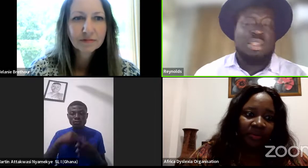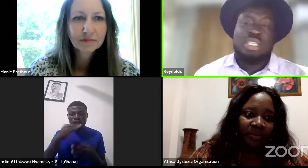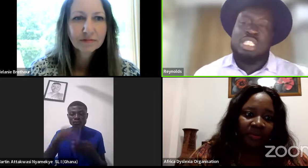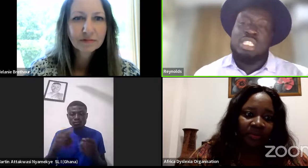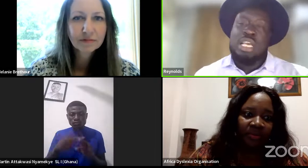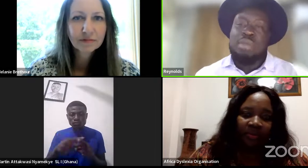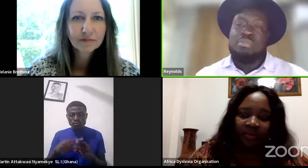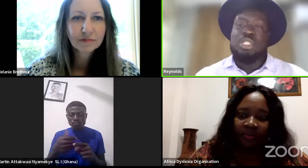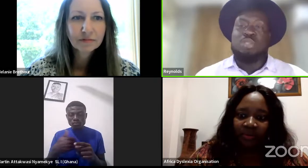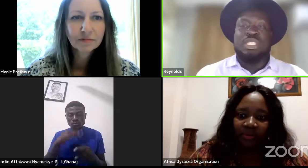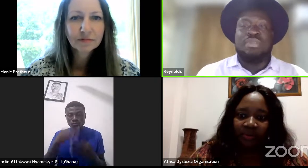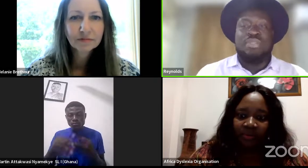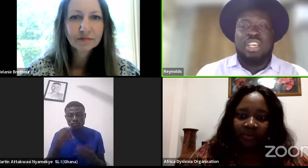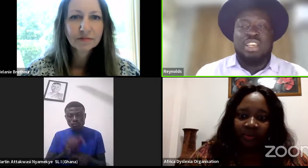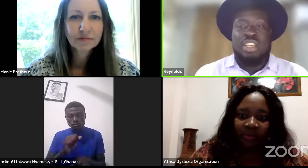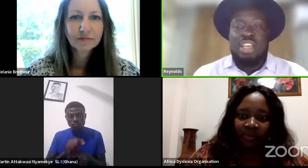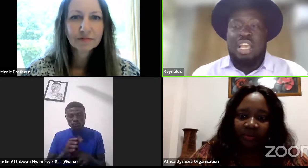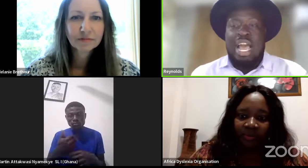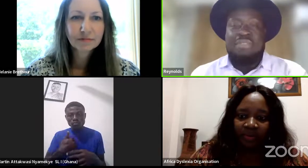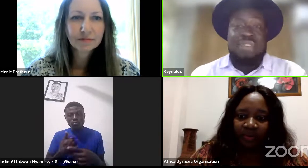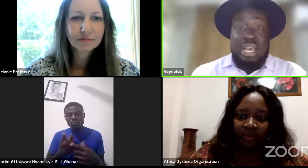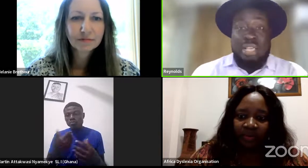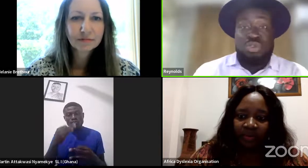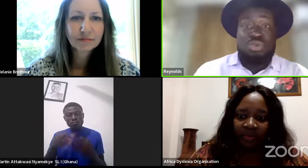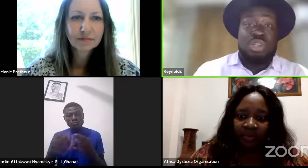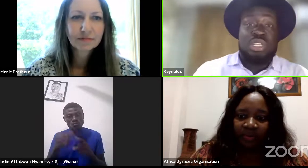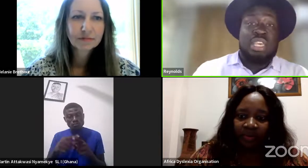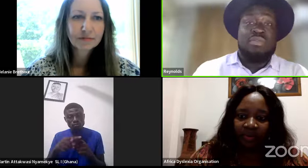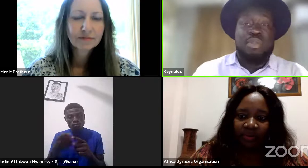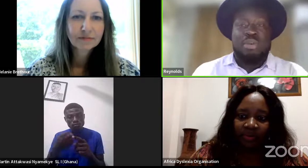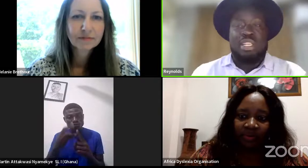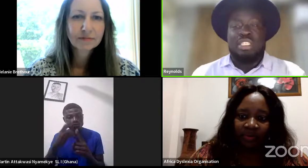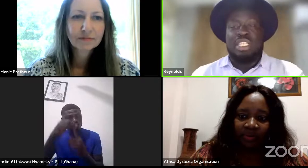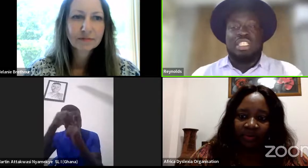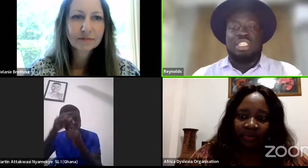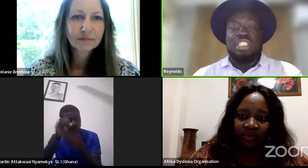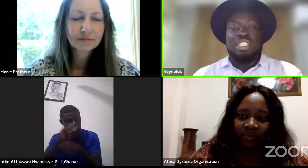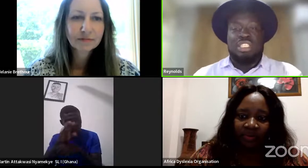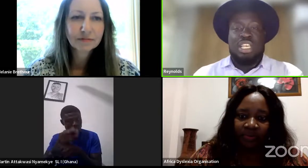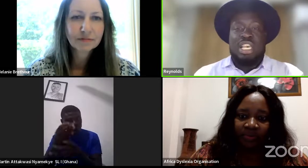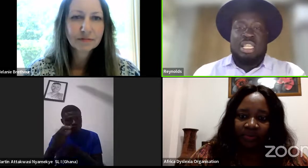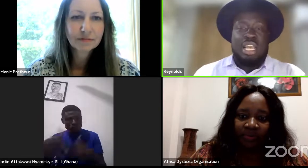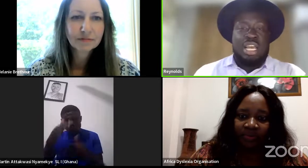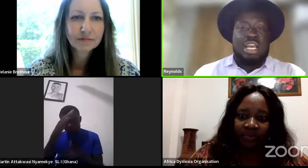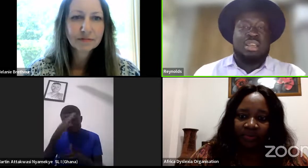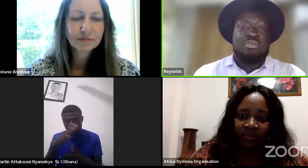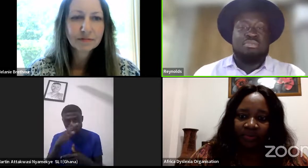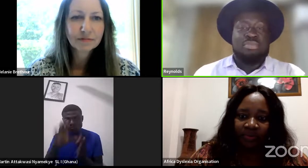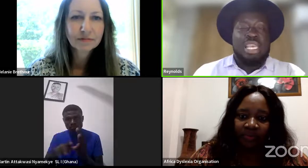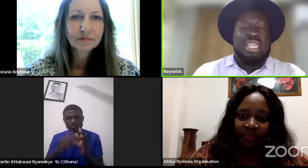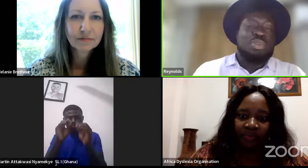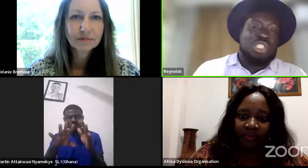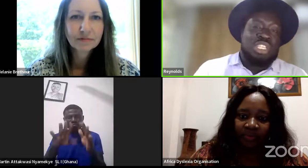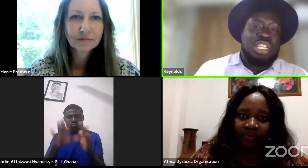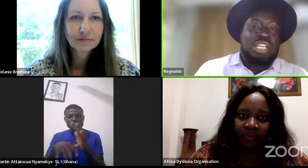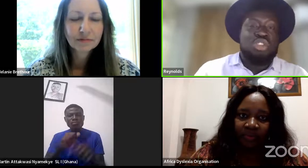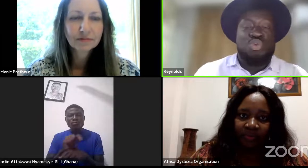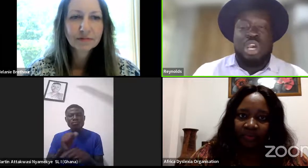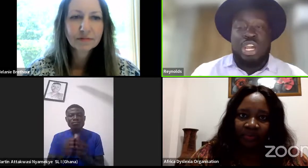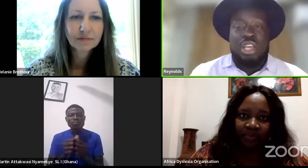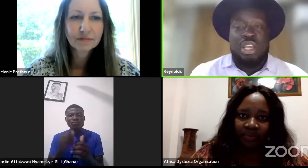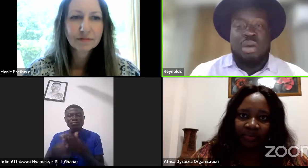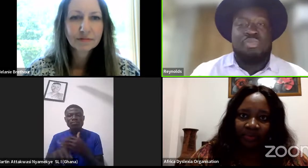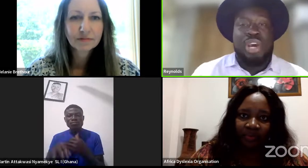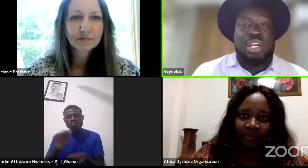any specific advice you would want to give parents and teachers that are in the position that